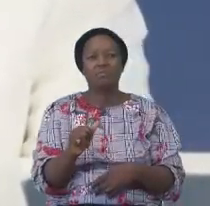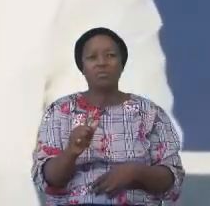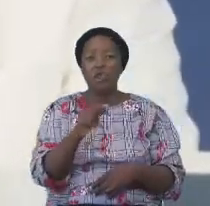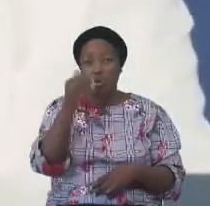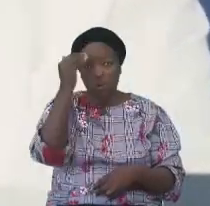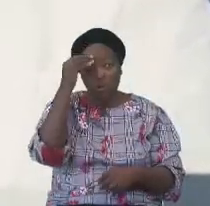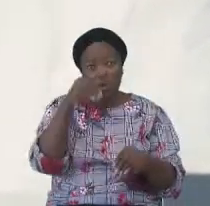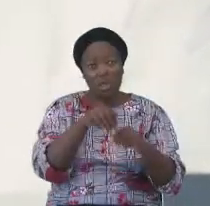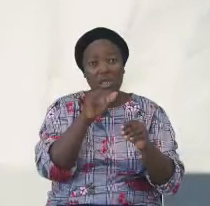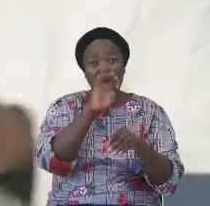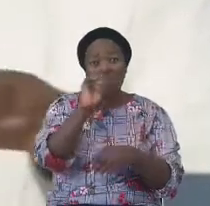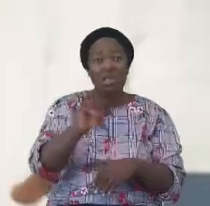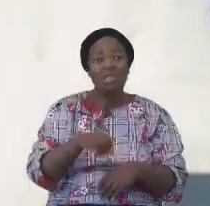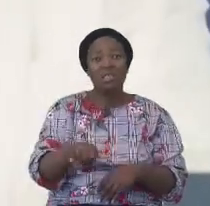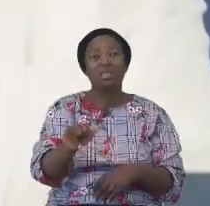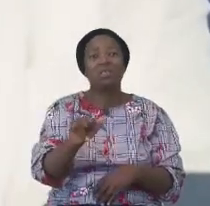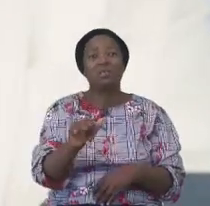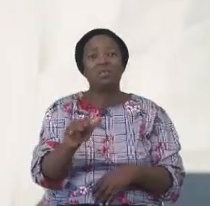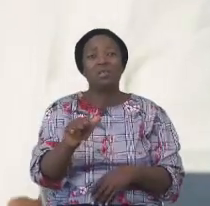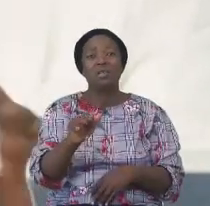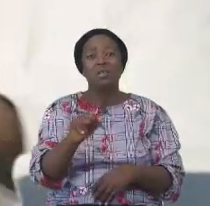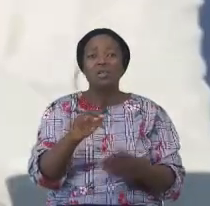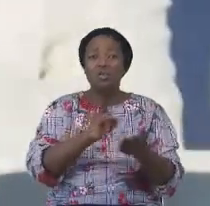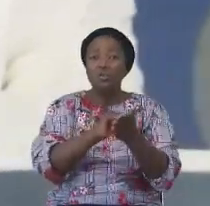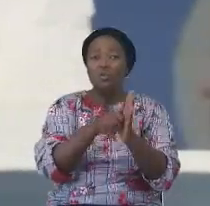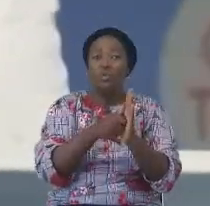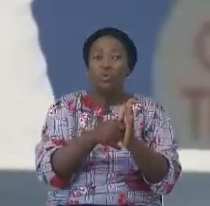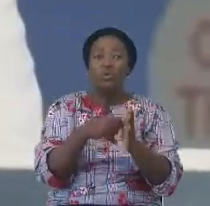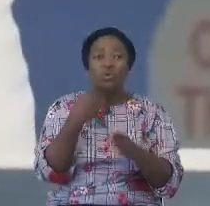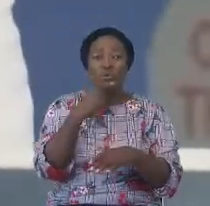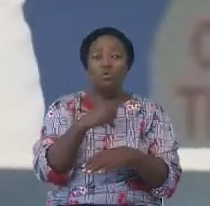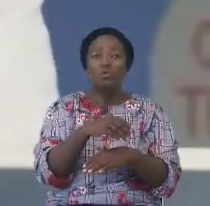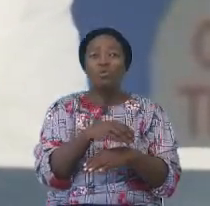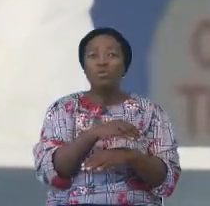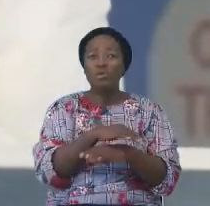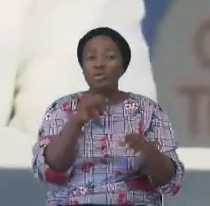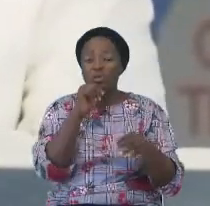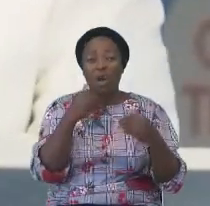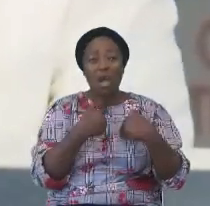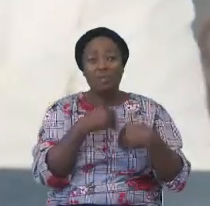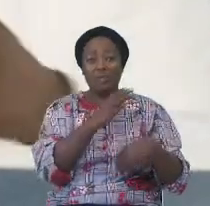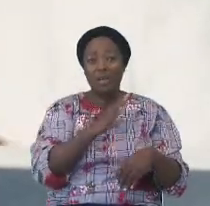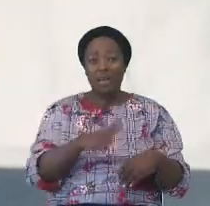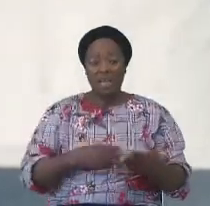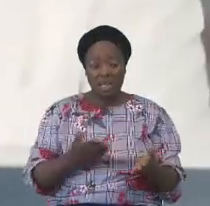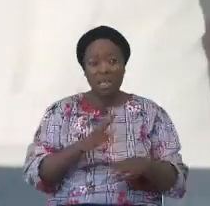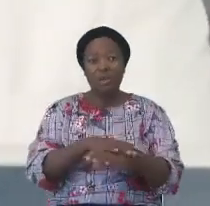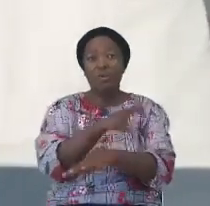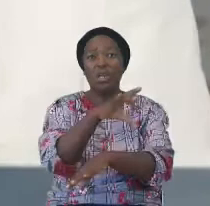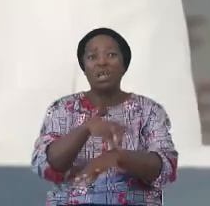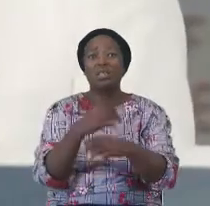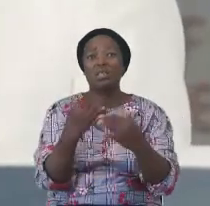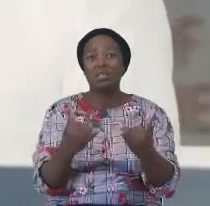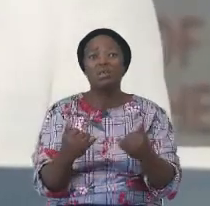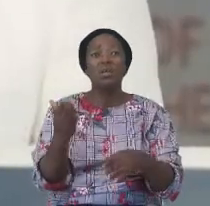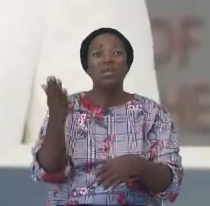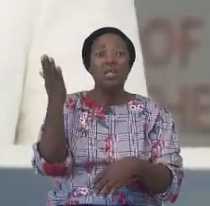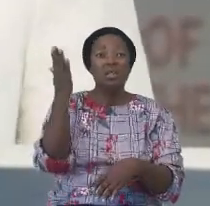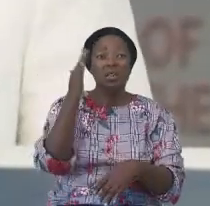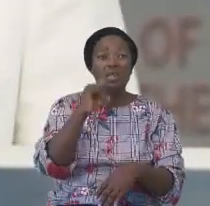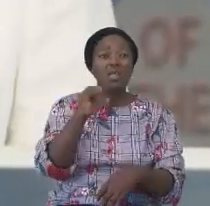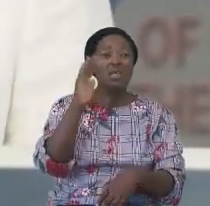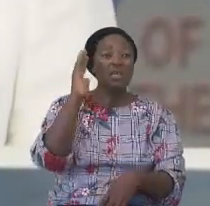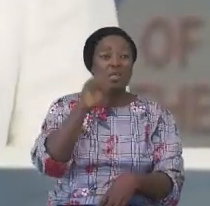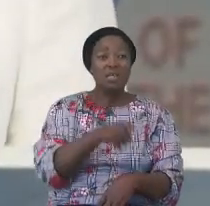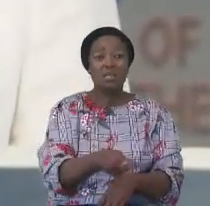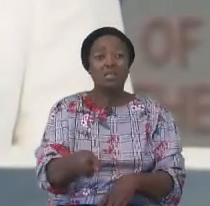life, until eternity. You know, in eternity, those who don't have Christ